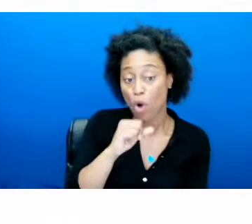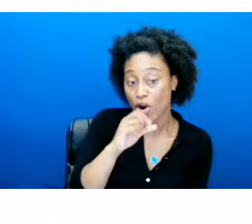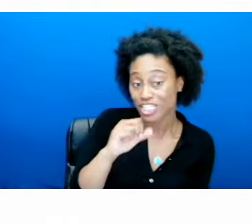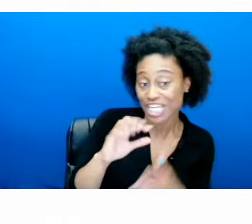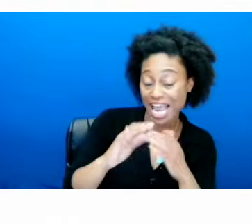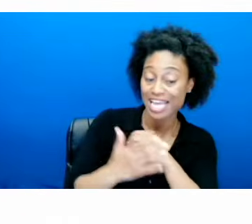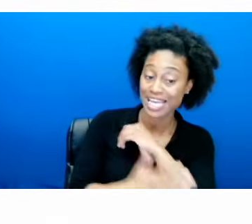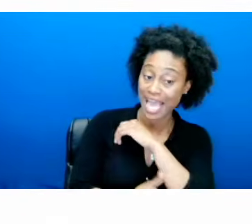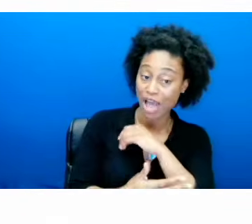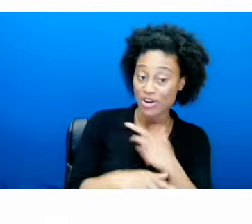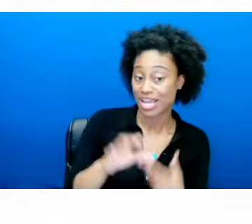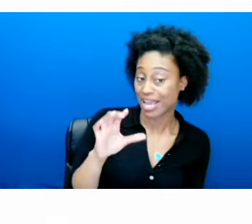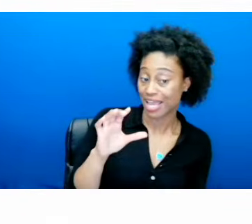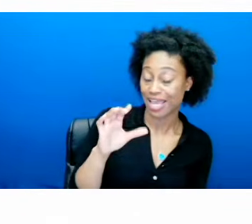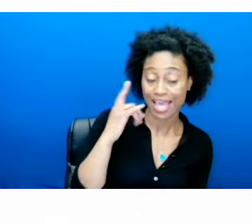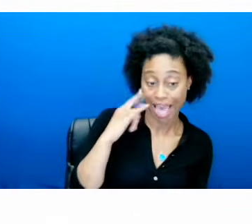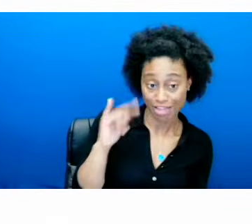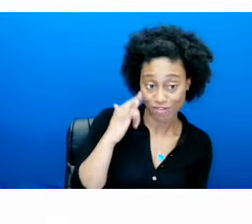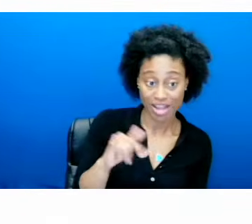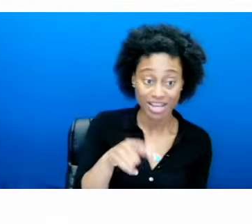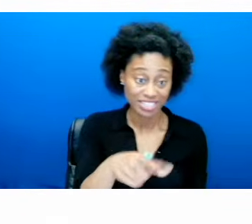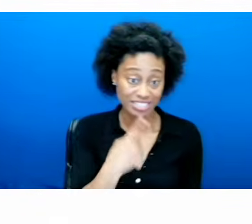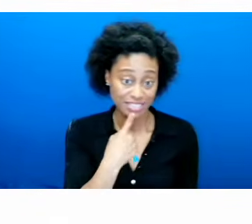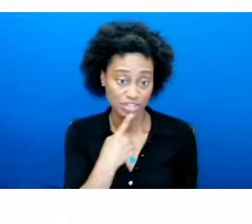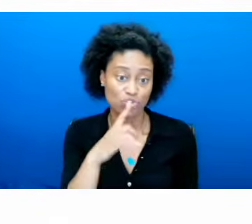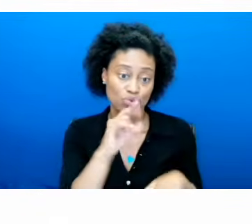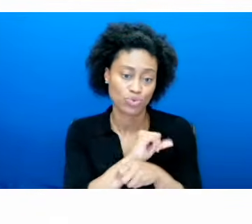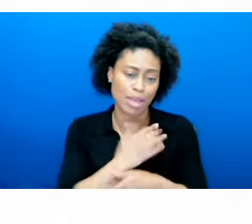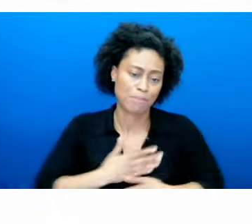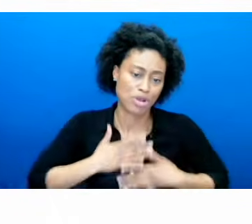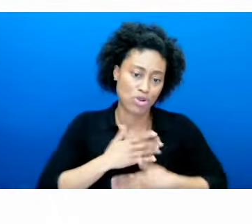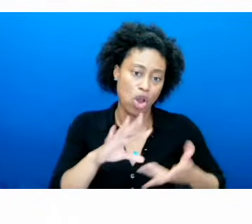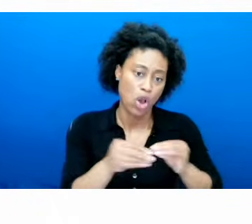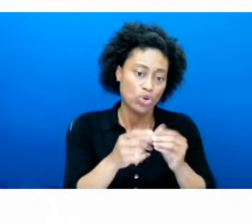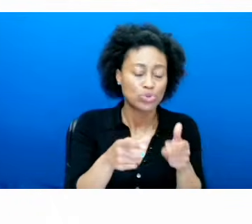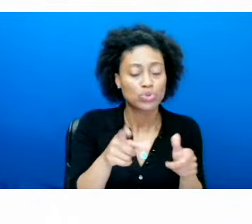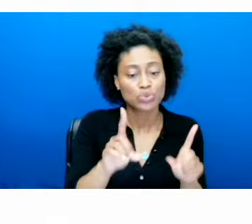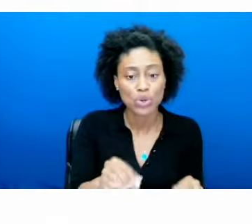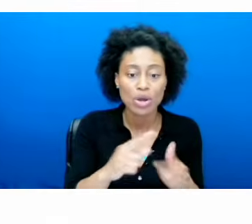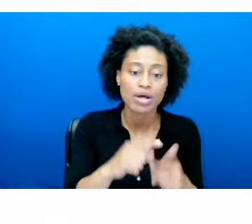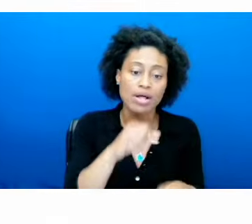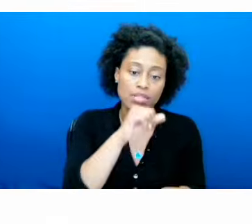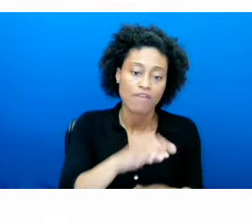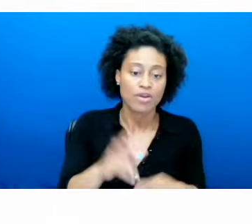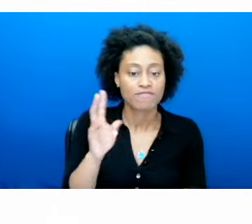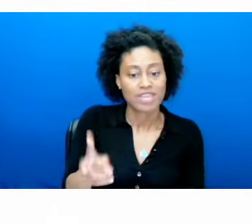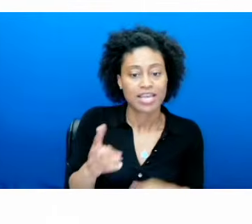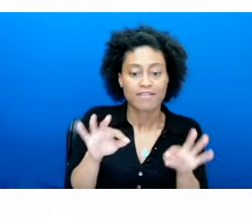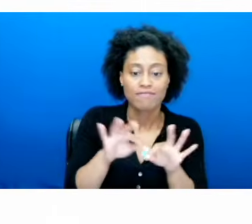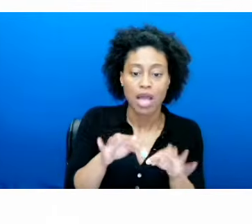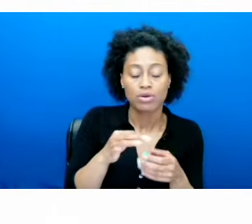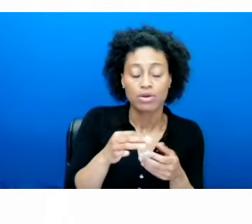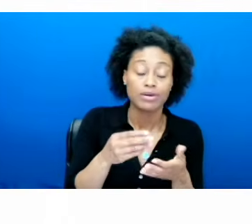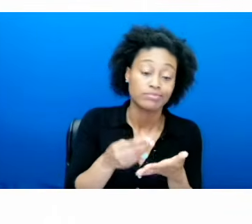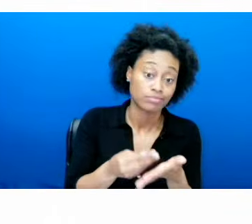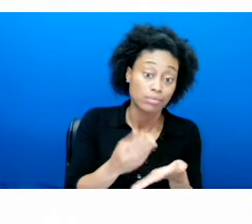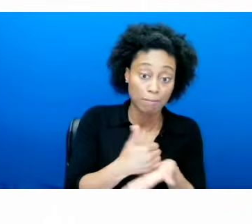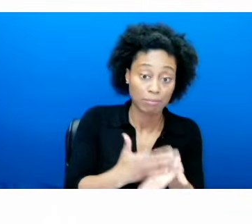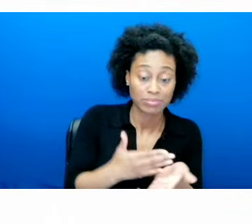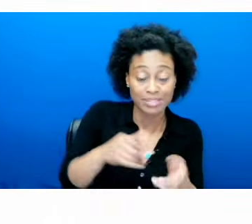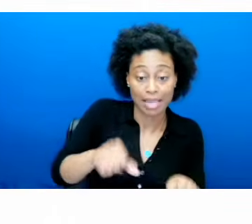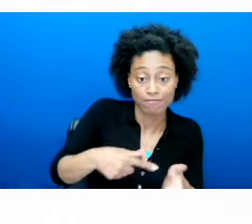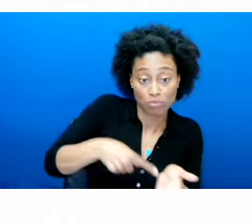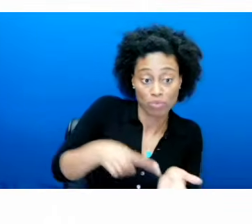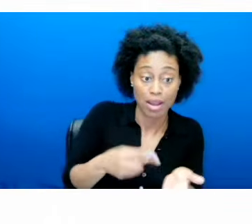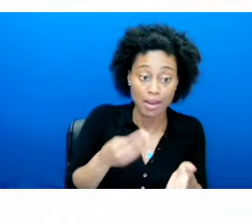California. Santoshi says, really appreciate all you do. Love your vegan value meals and all of your outreach and